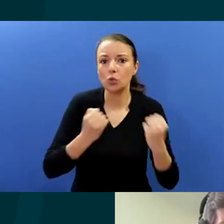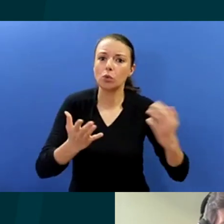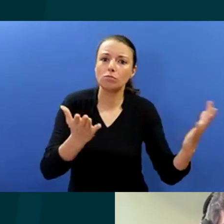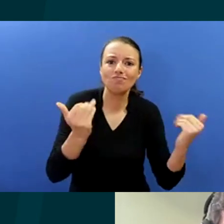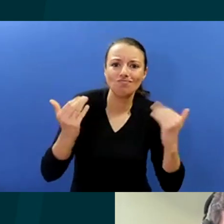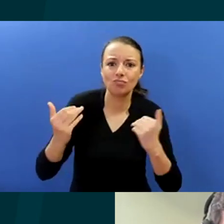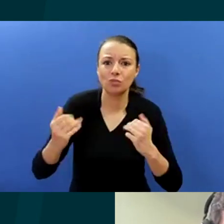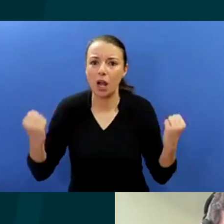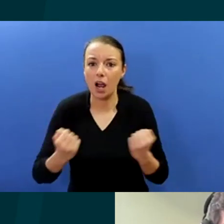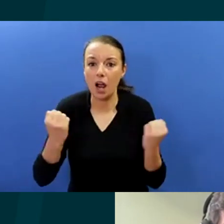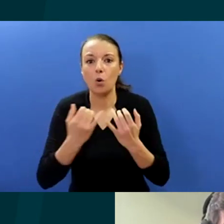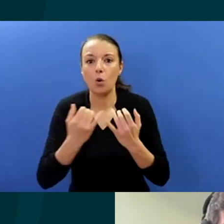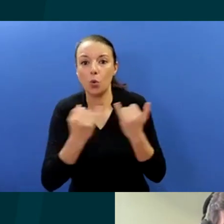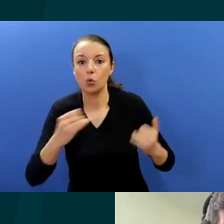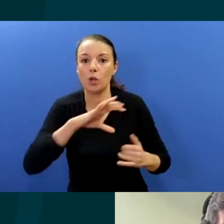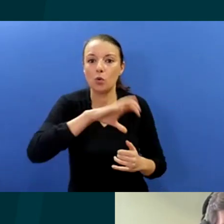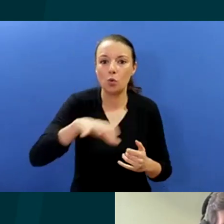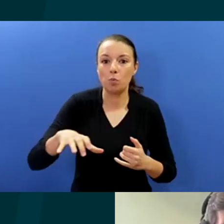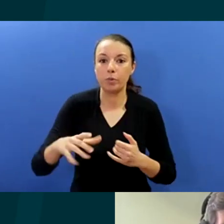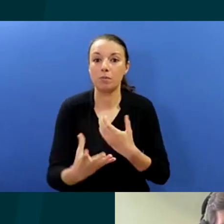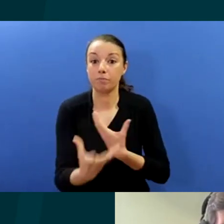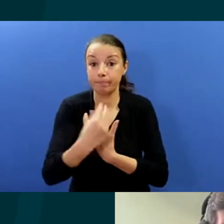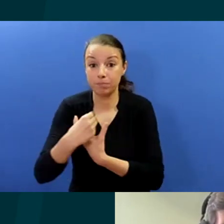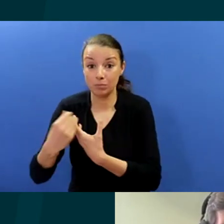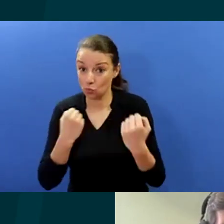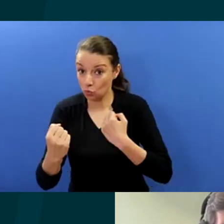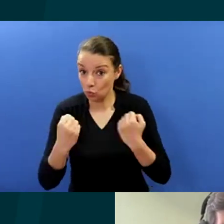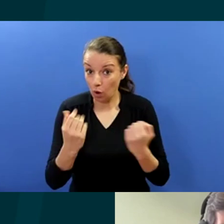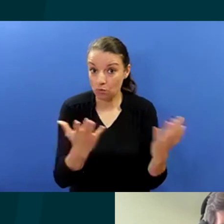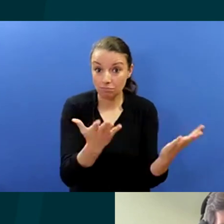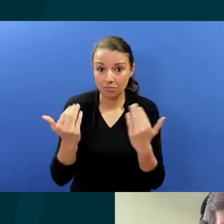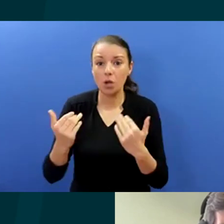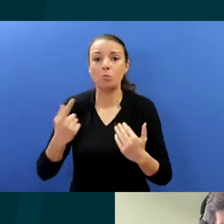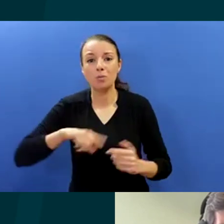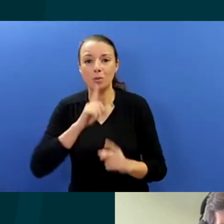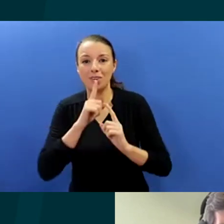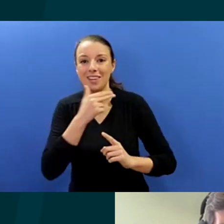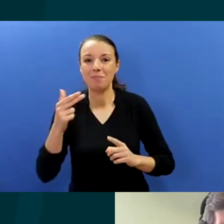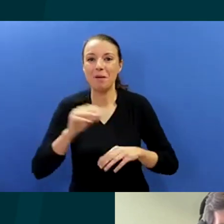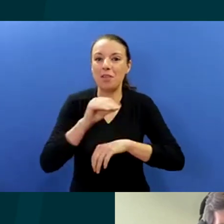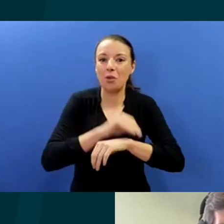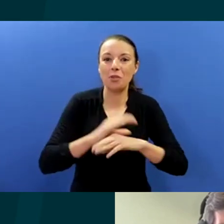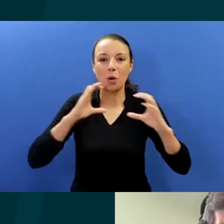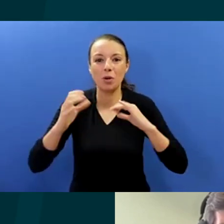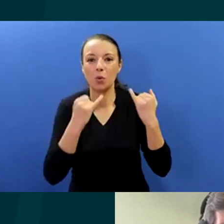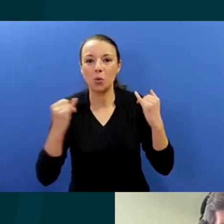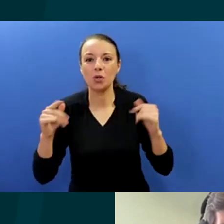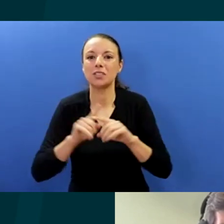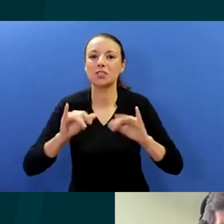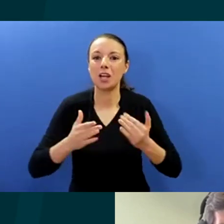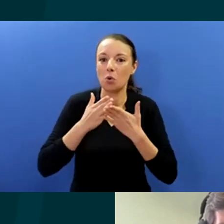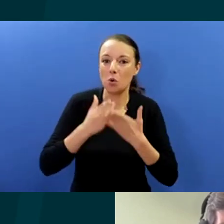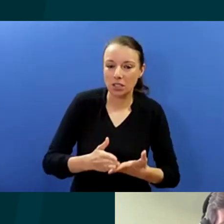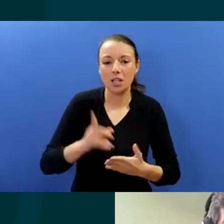in these processes? Is it difficult to engage them in these participatory processes? We've also discussed different methods of